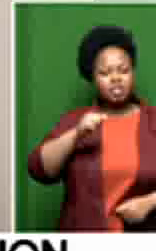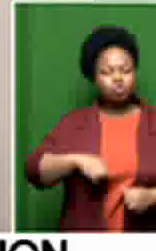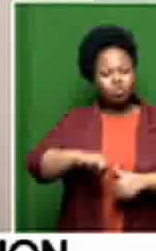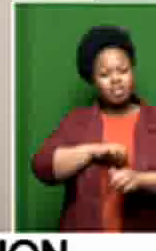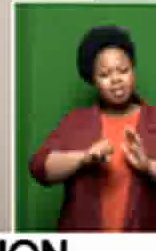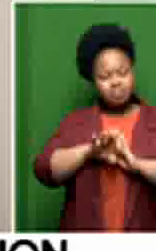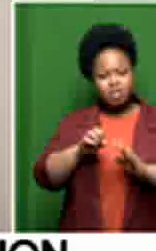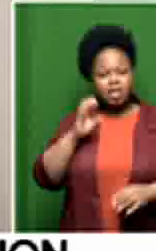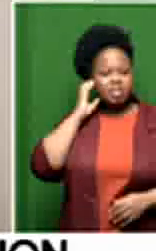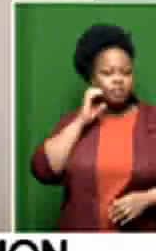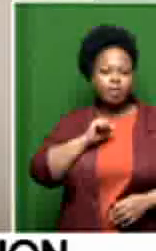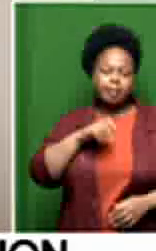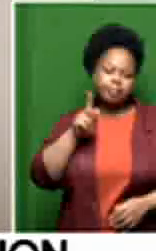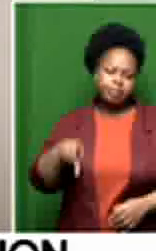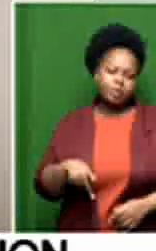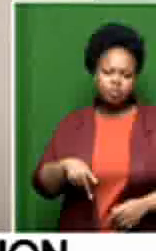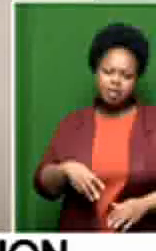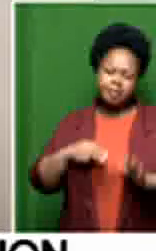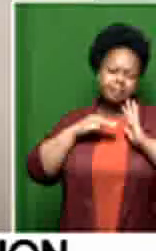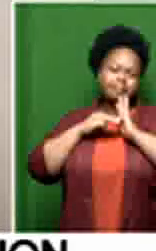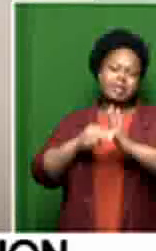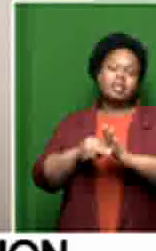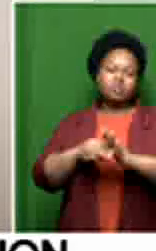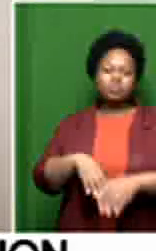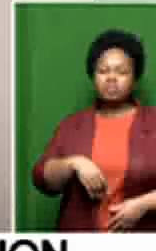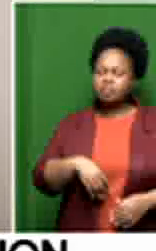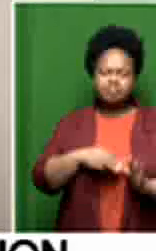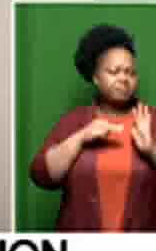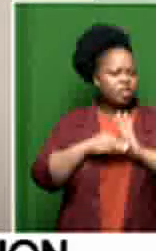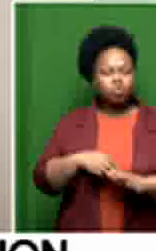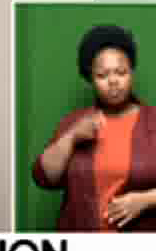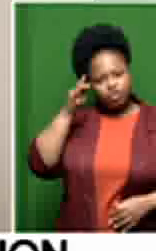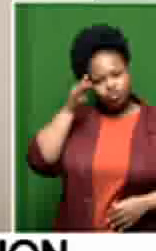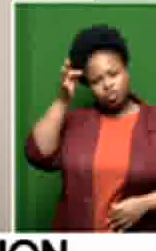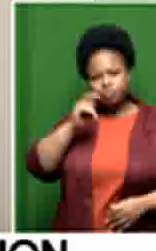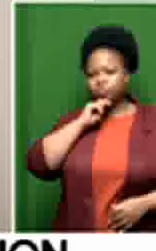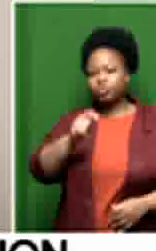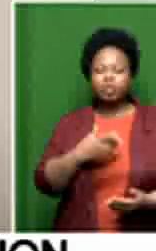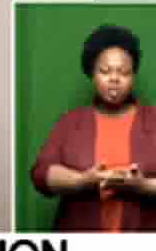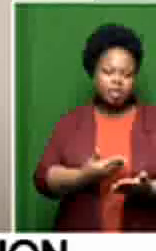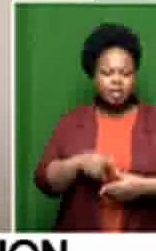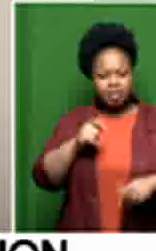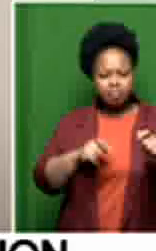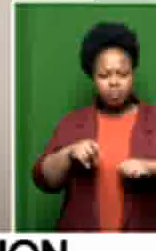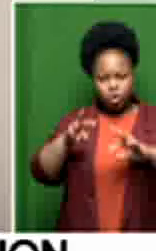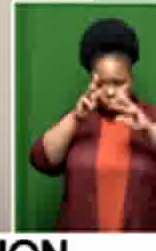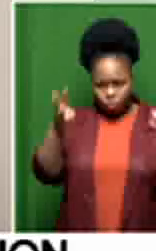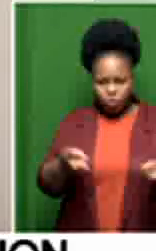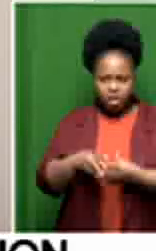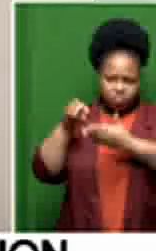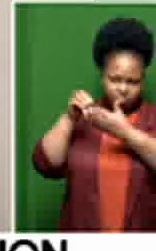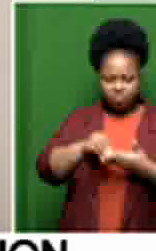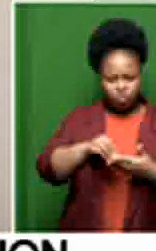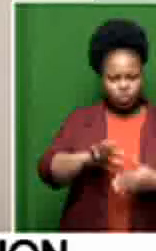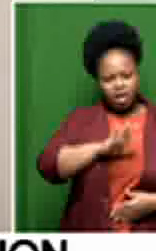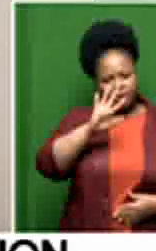media app, and it making millions, thousands and millions of dreams come true and bringing the world to Africa